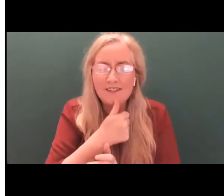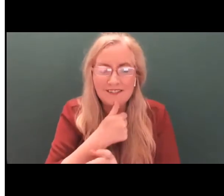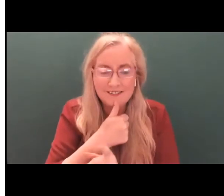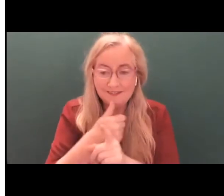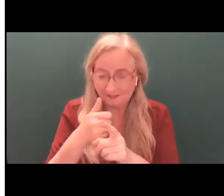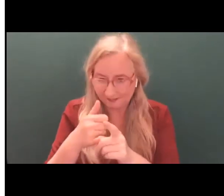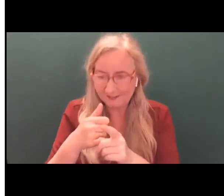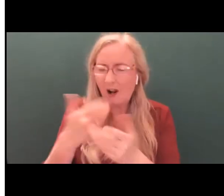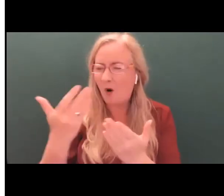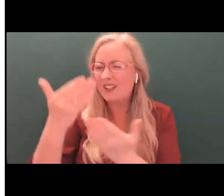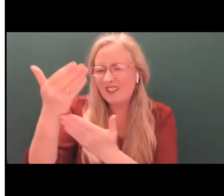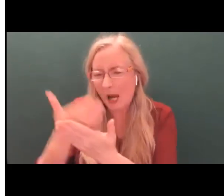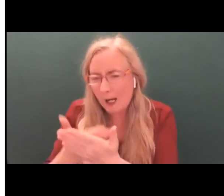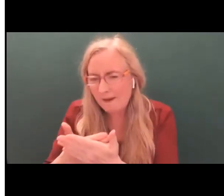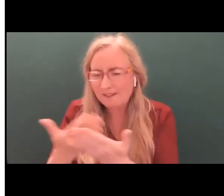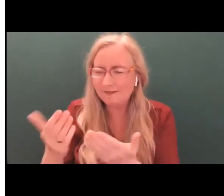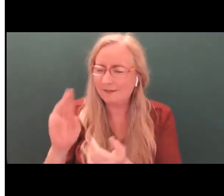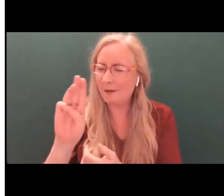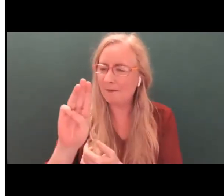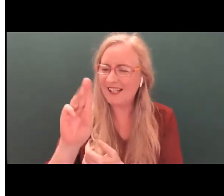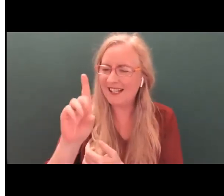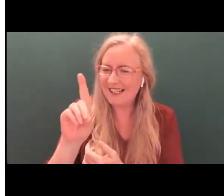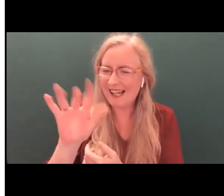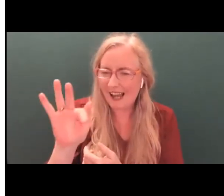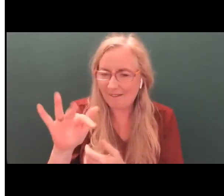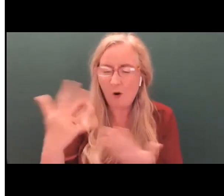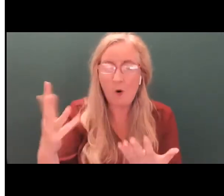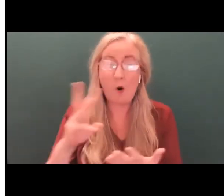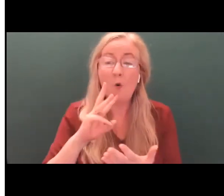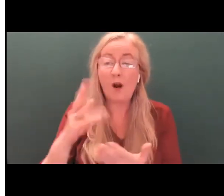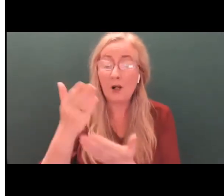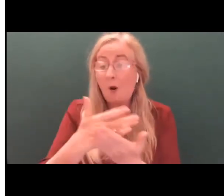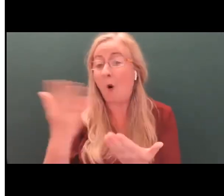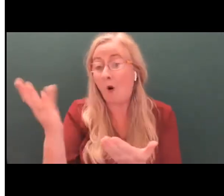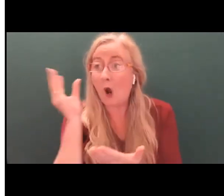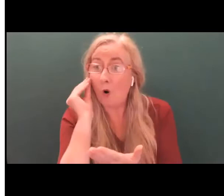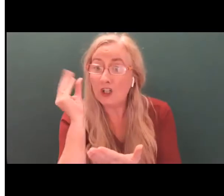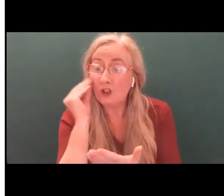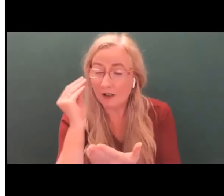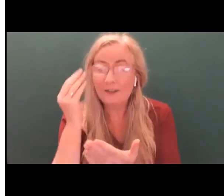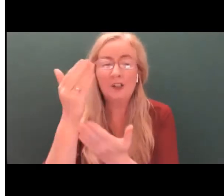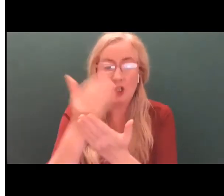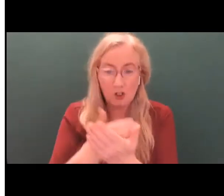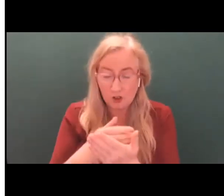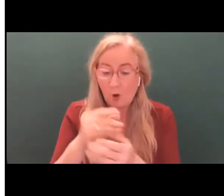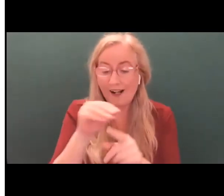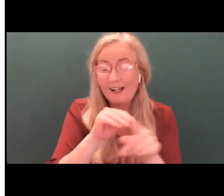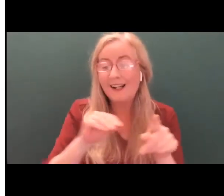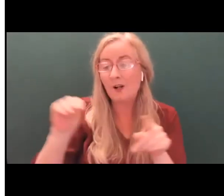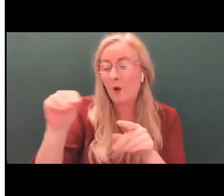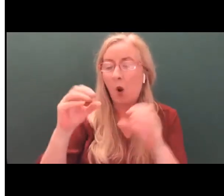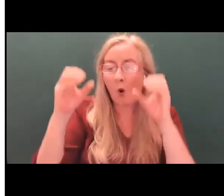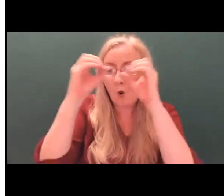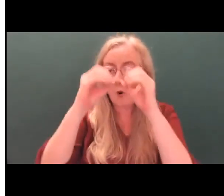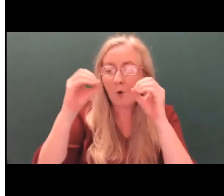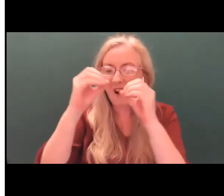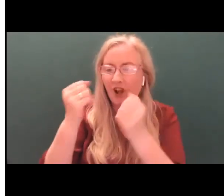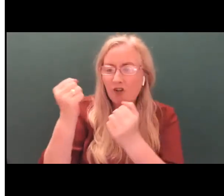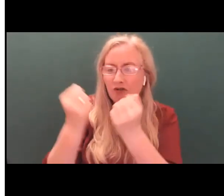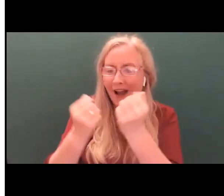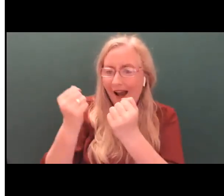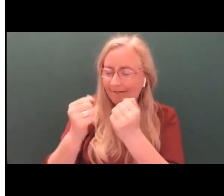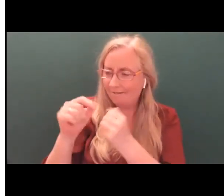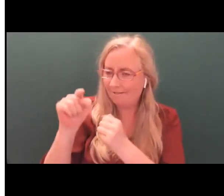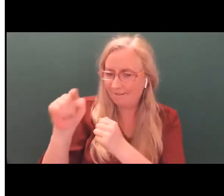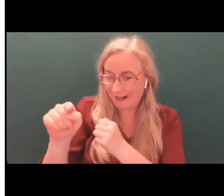your document, whether it's the PDF, the Word document, or the audio file, to your Google Drive, and then generate